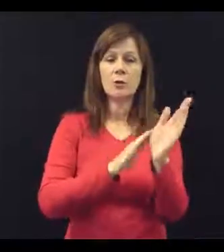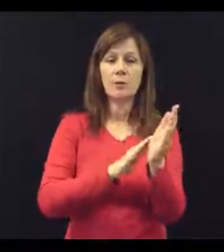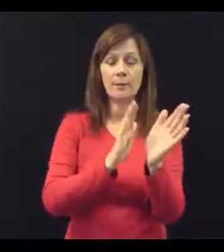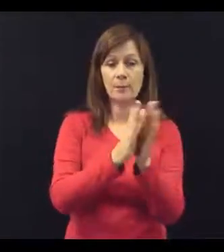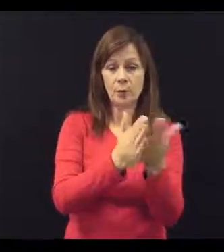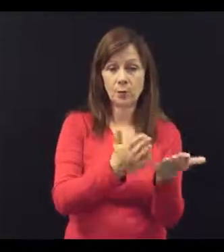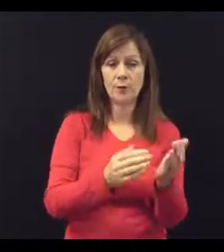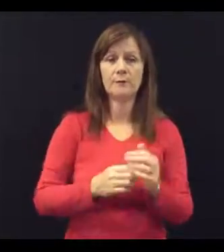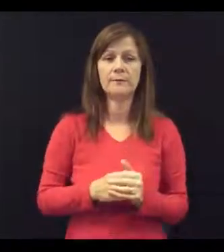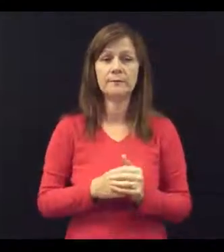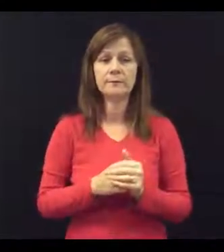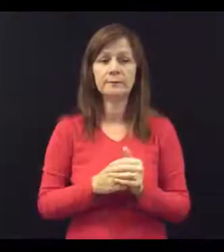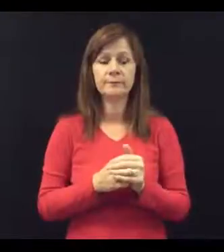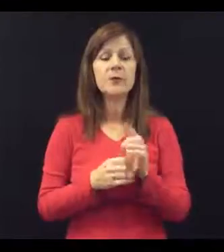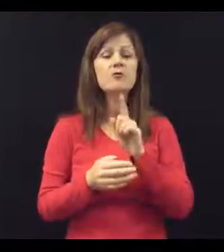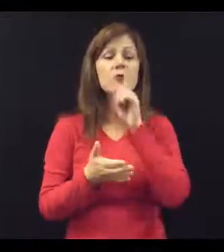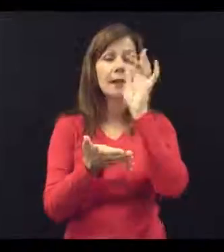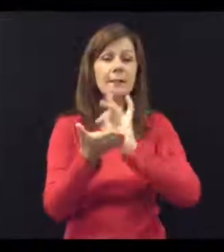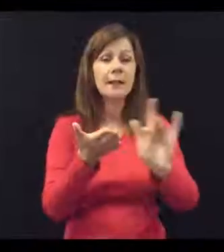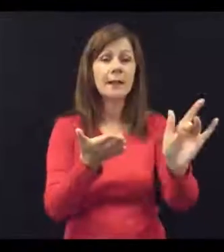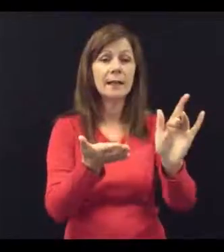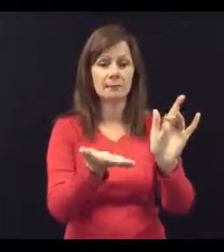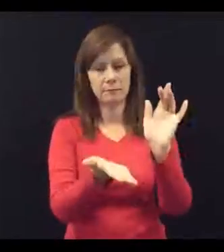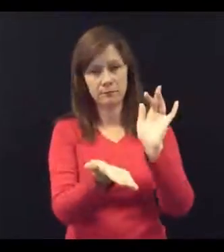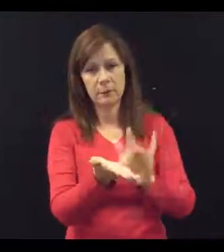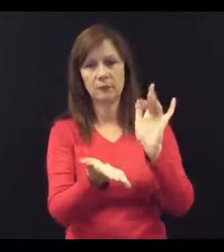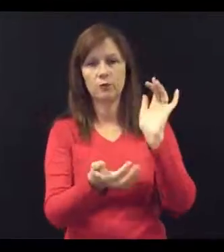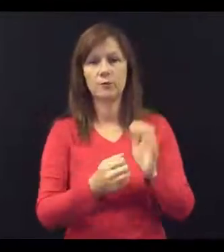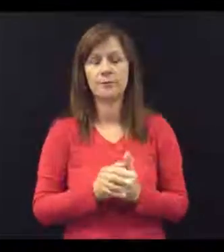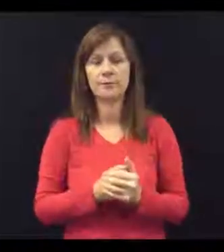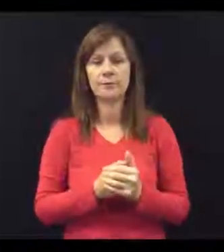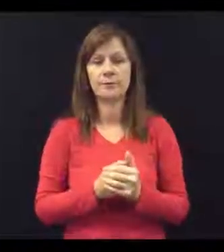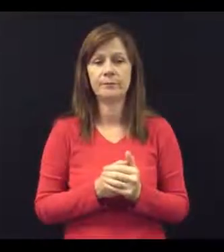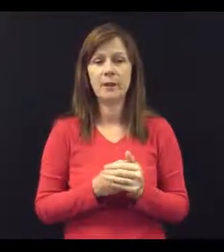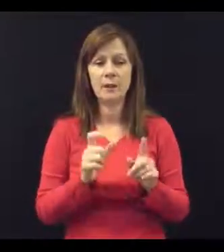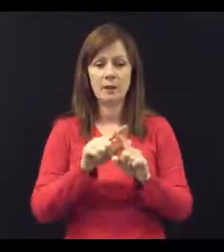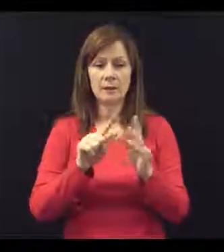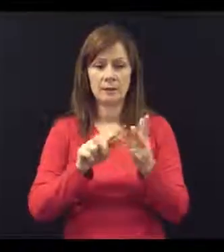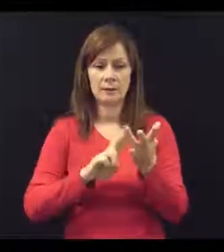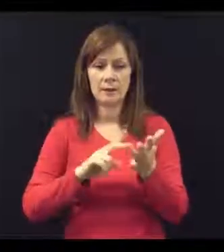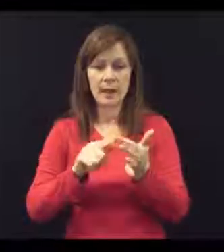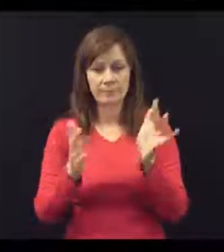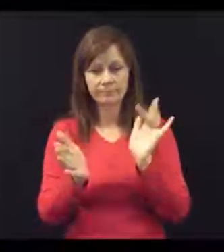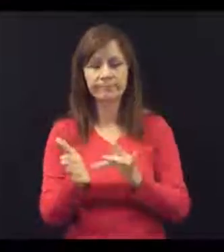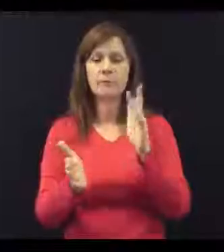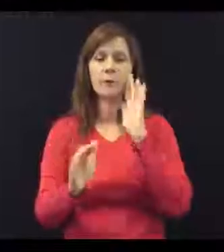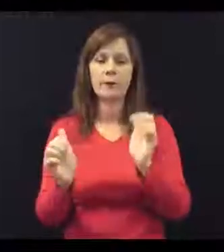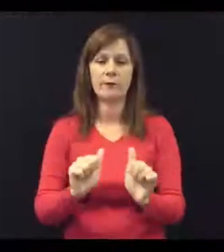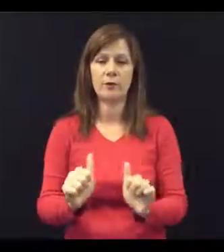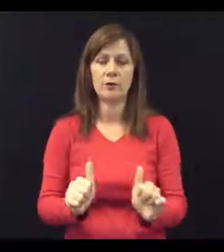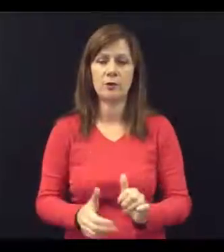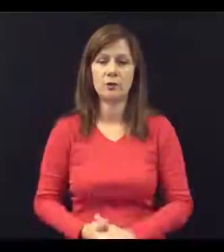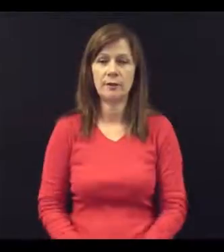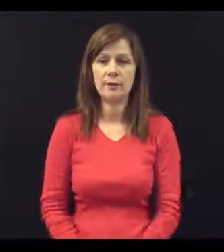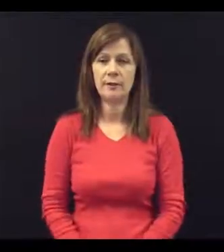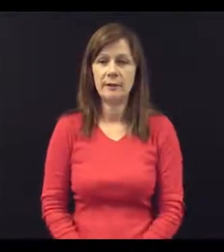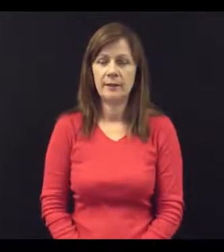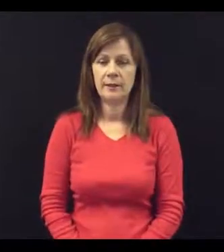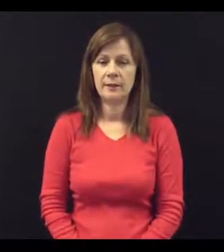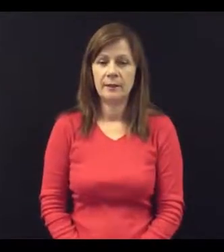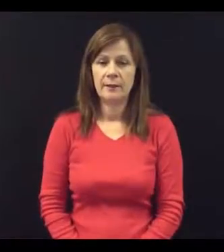on a book or books to select them, and then tap on the red Delete button. Tap Done when you're finished deleting.